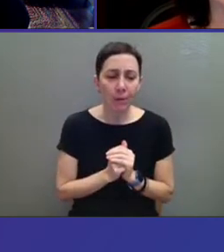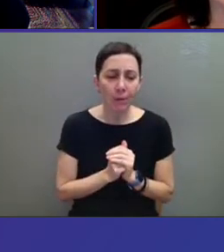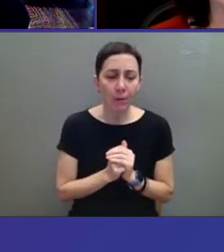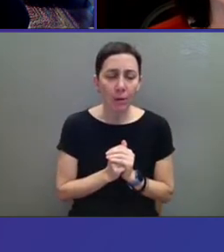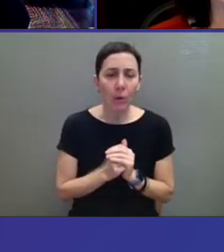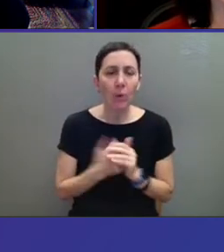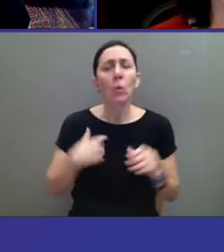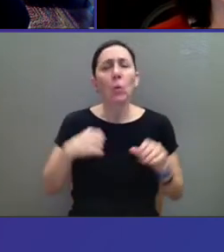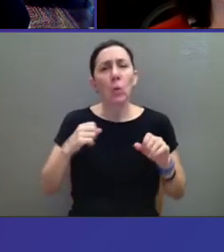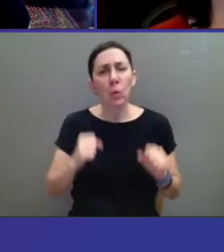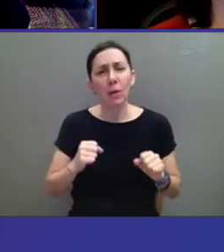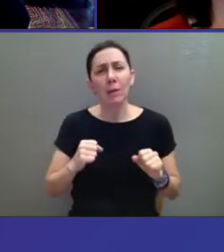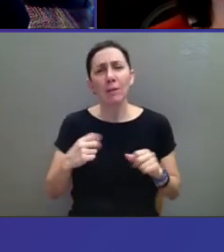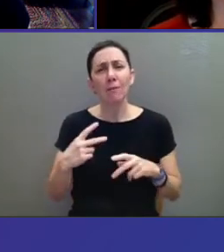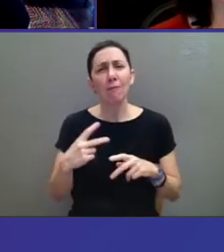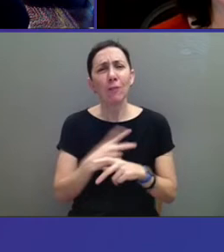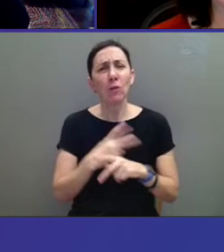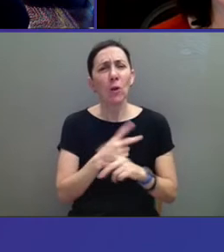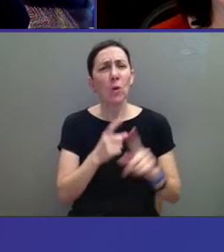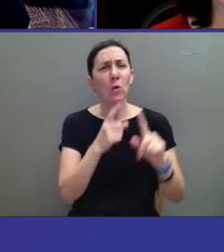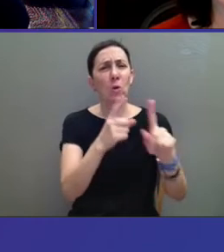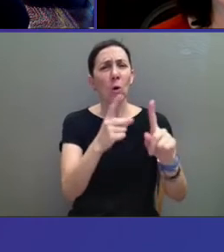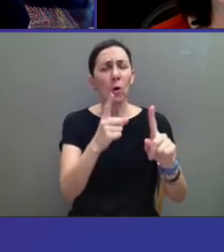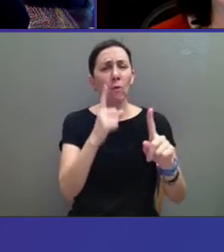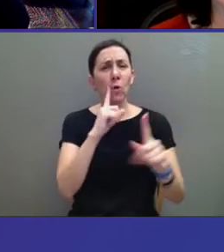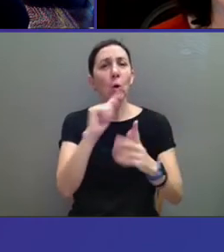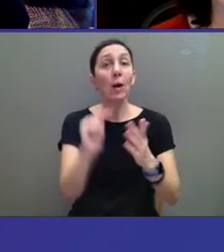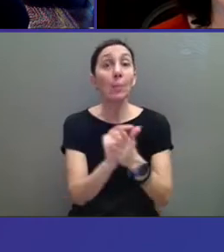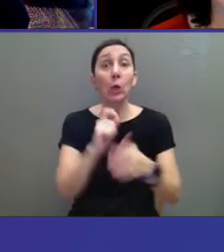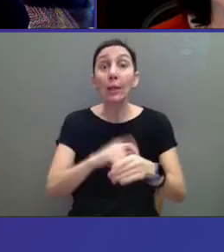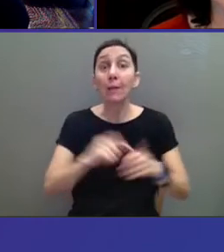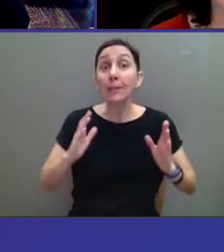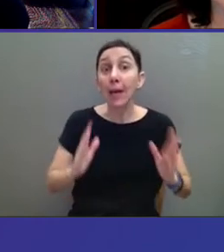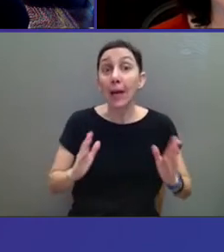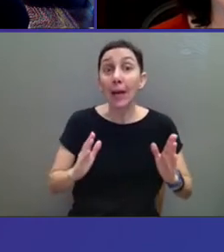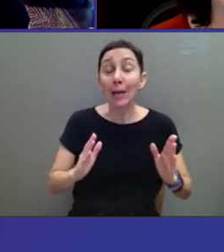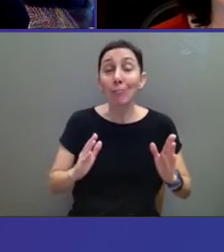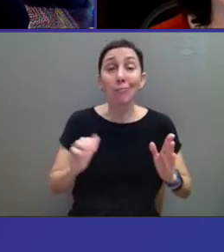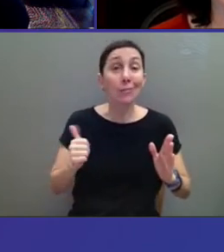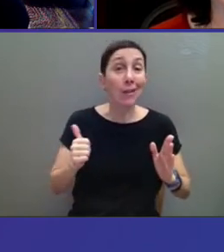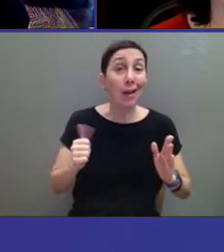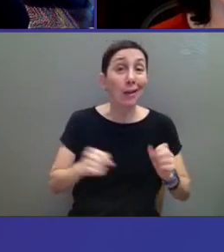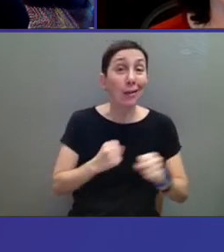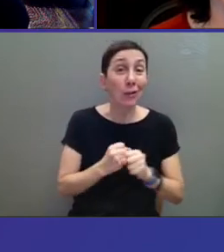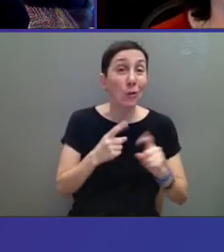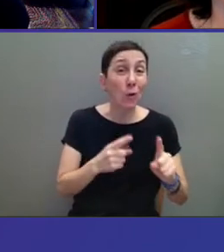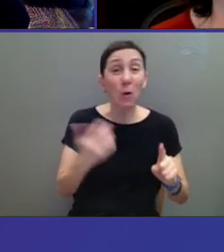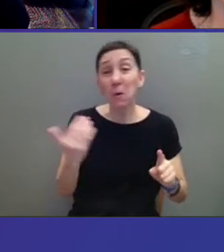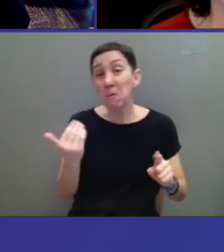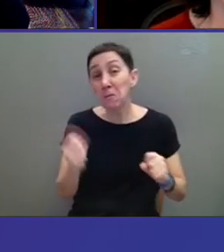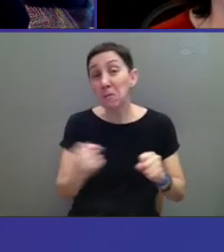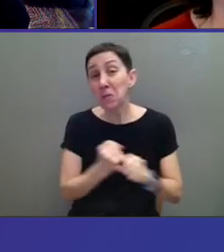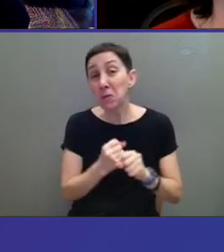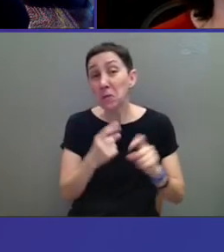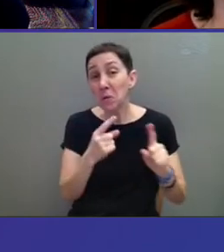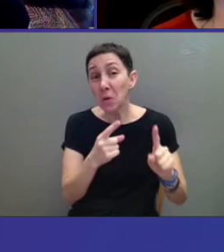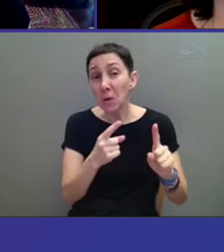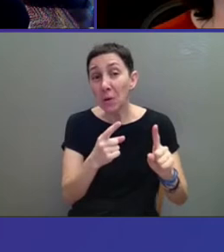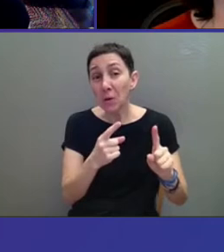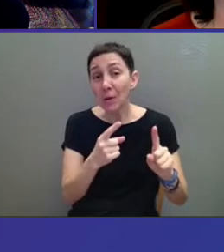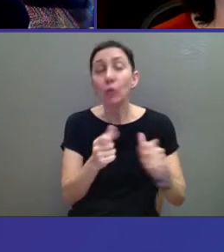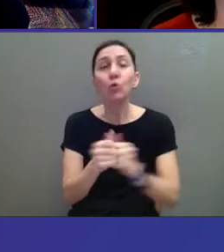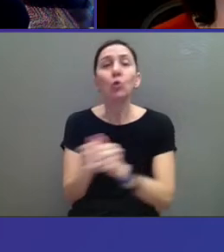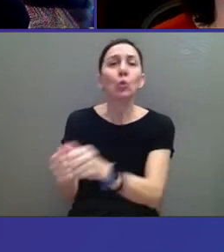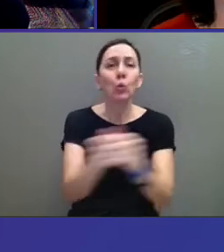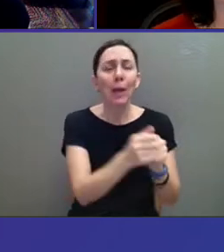goals for a set period of time, say it's like a 10-year period or a 15-year period, and we could determine together